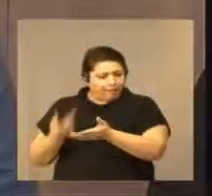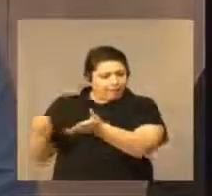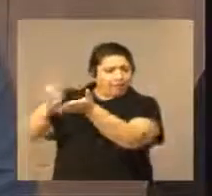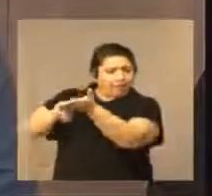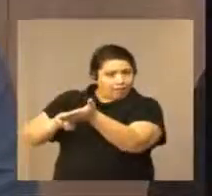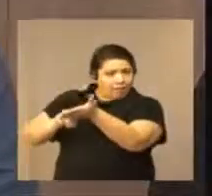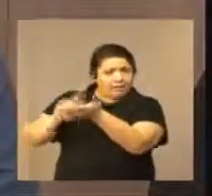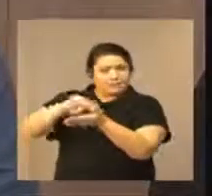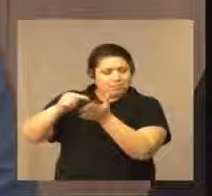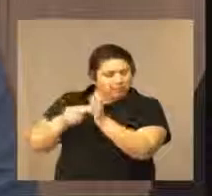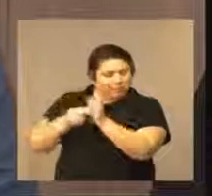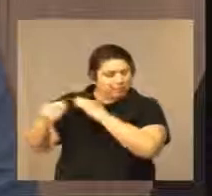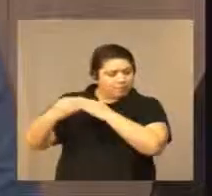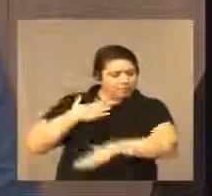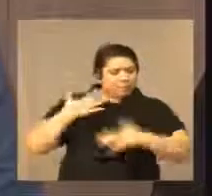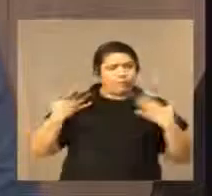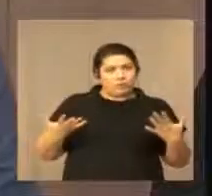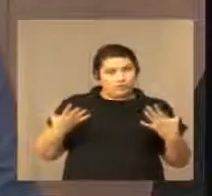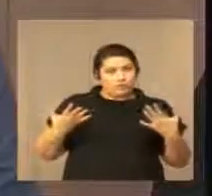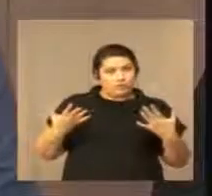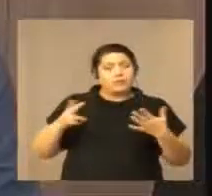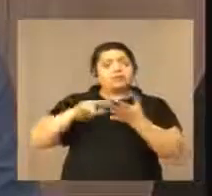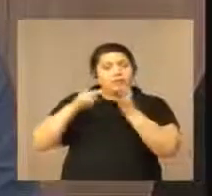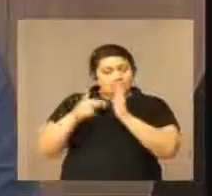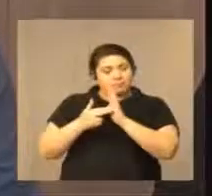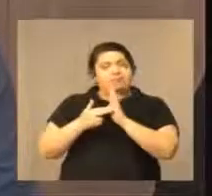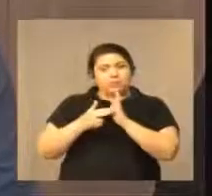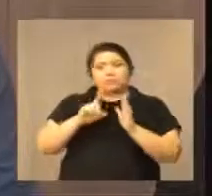mean, that they lift off the page